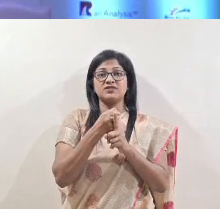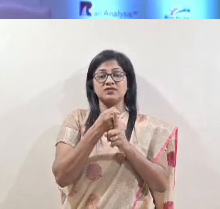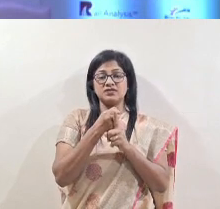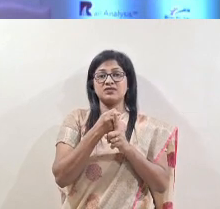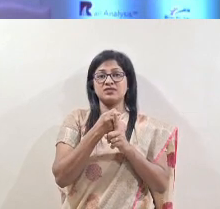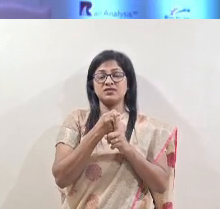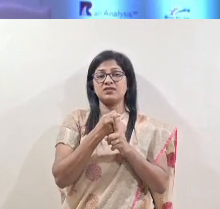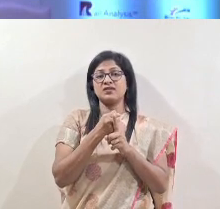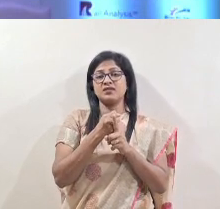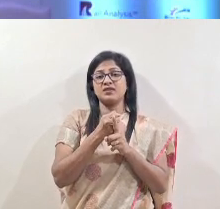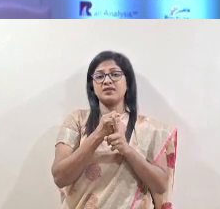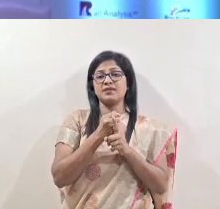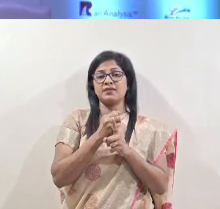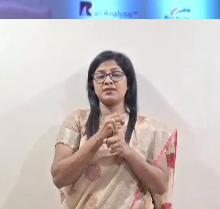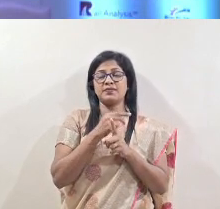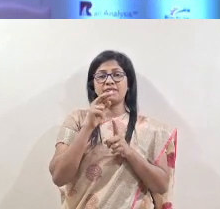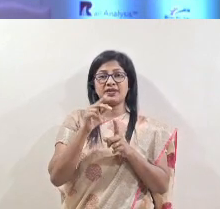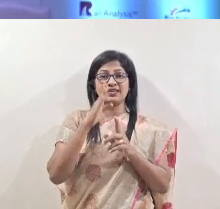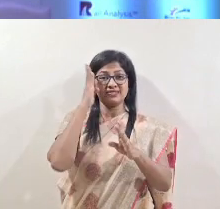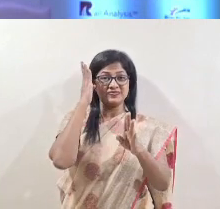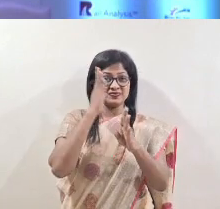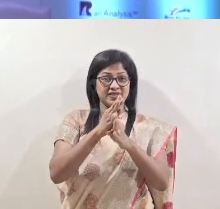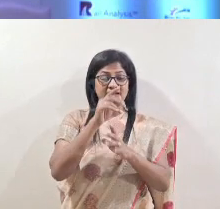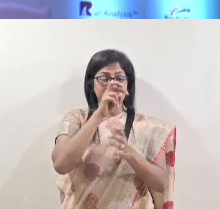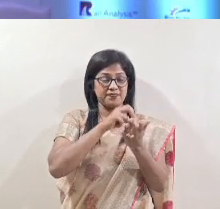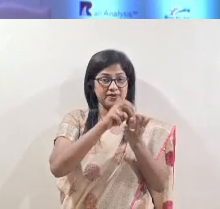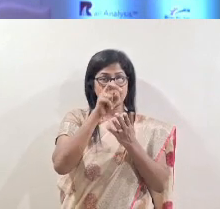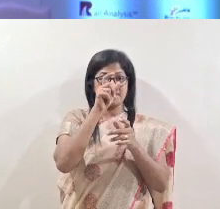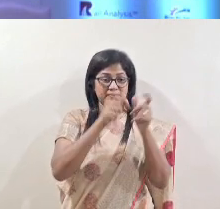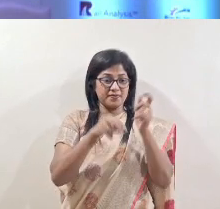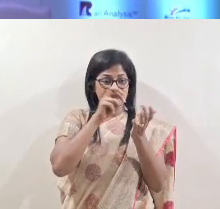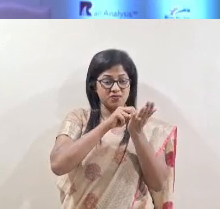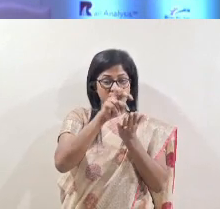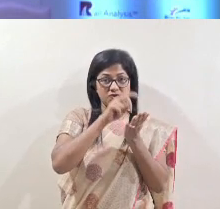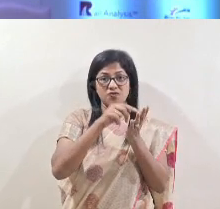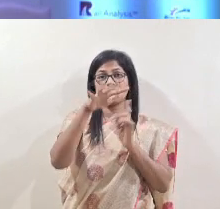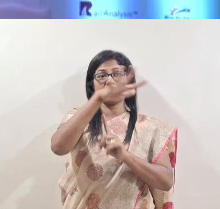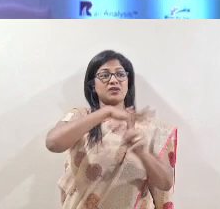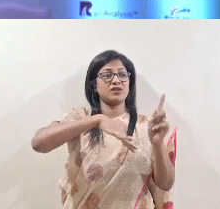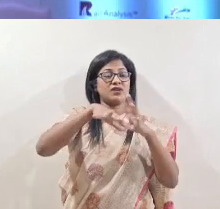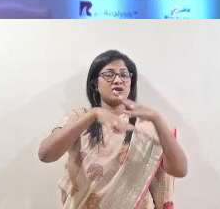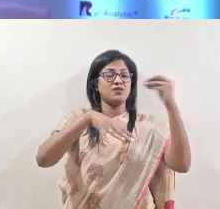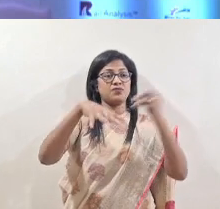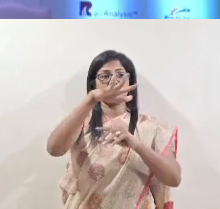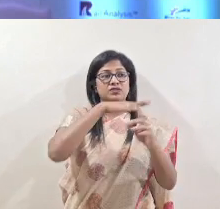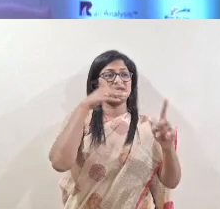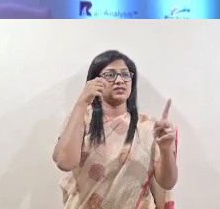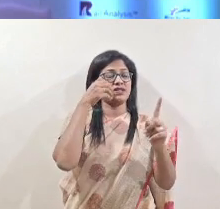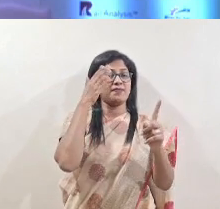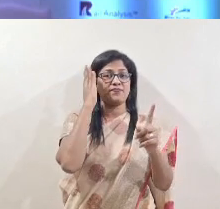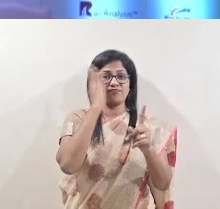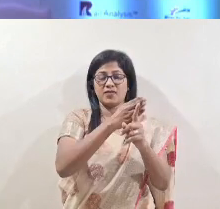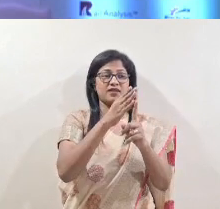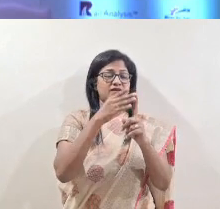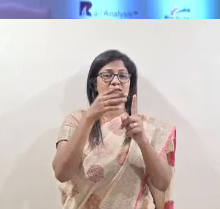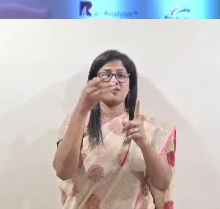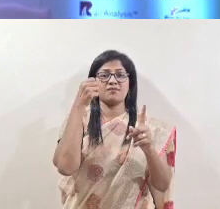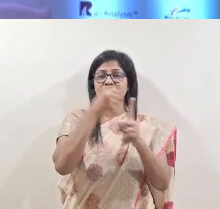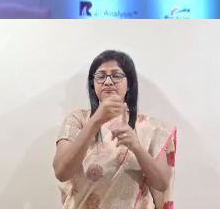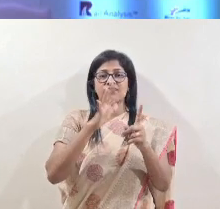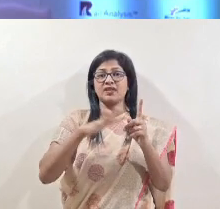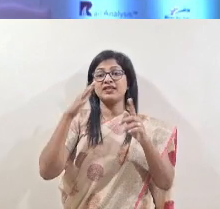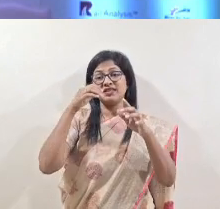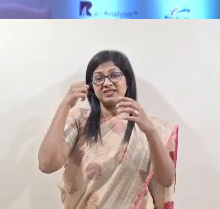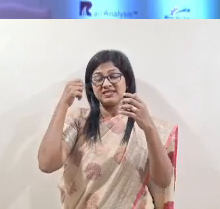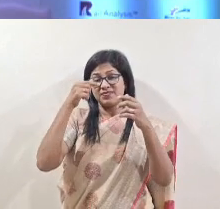not directly affecting the pedestrian, the outer environment, but these are in the forces that comes